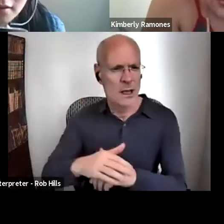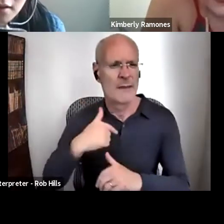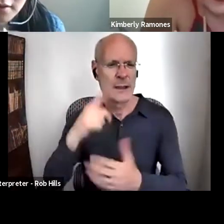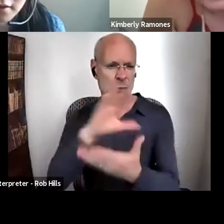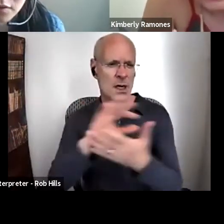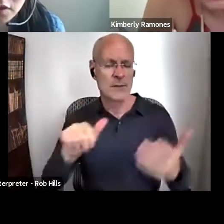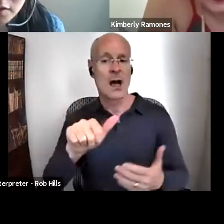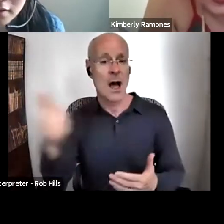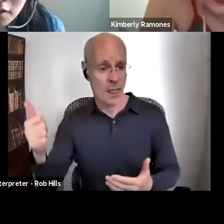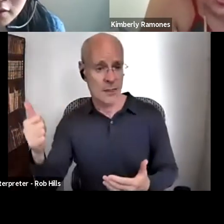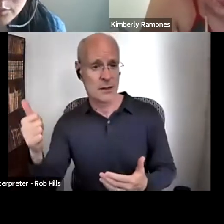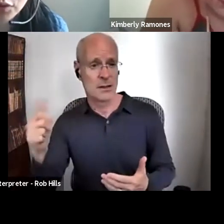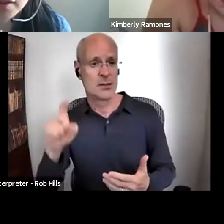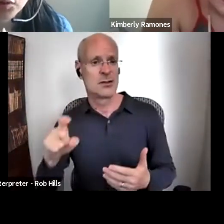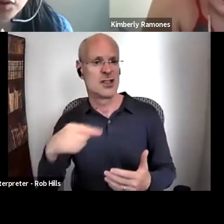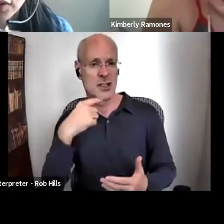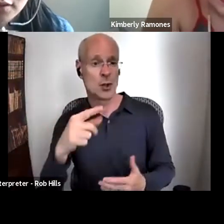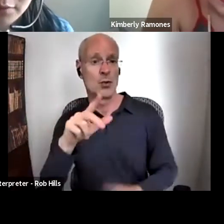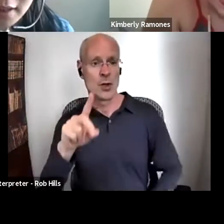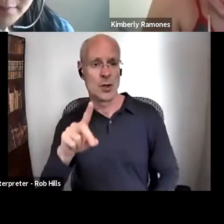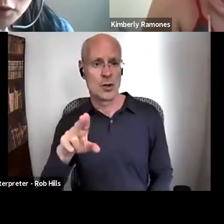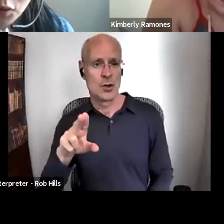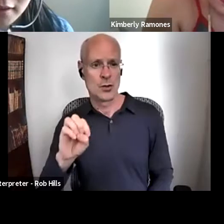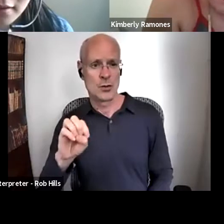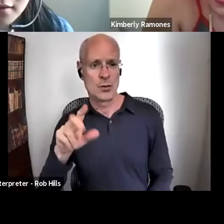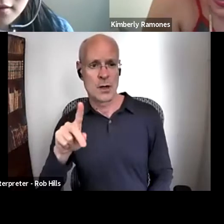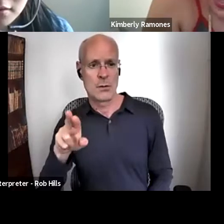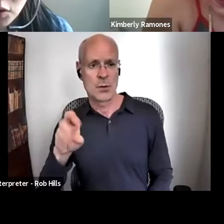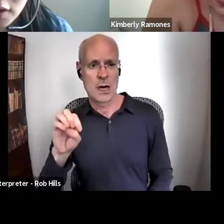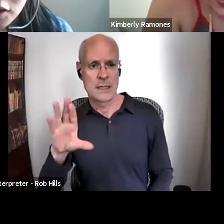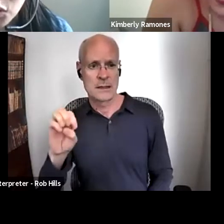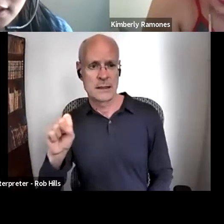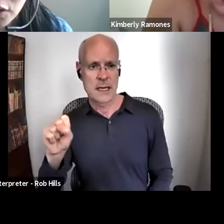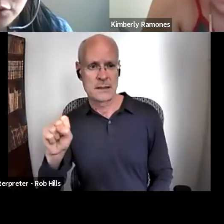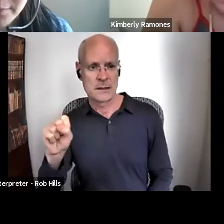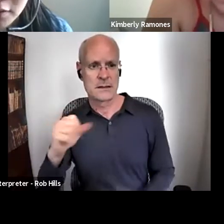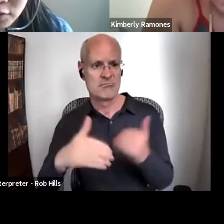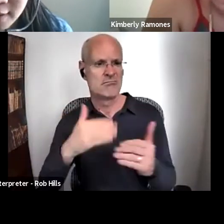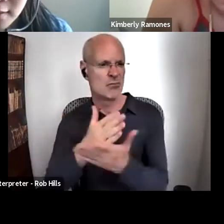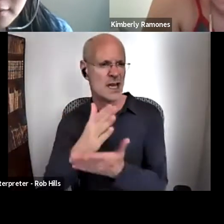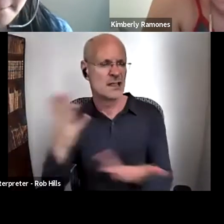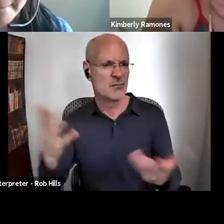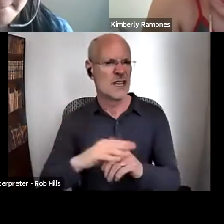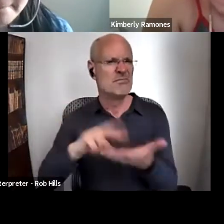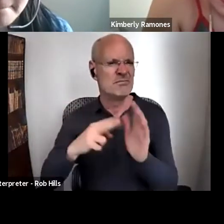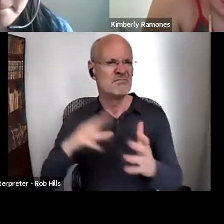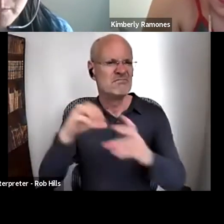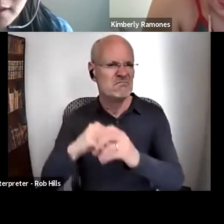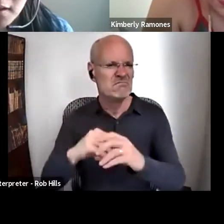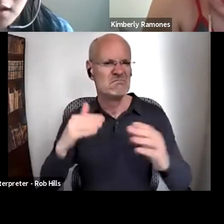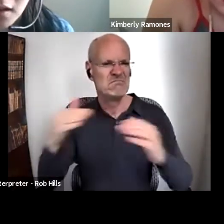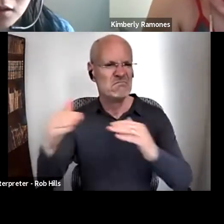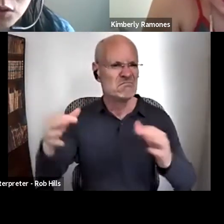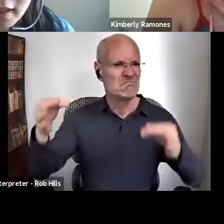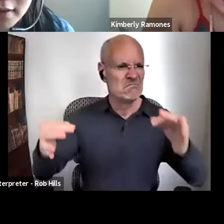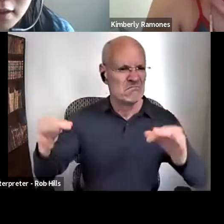also I should mention due process. So as a parent, you do have due process rights, which involve mediation and an impartial hearing. So you